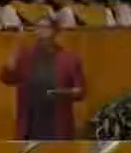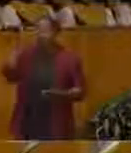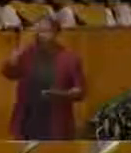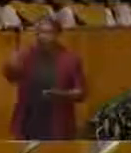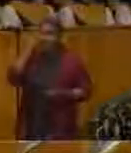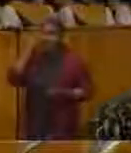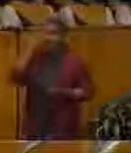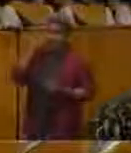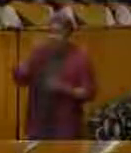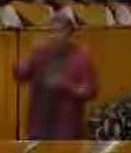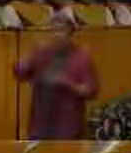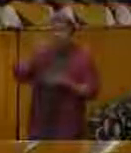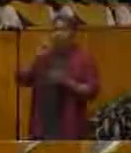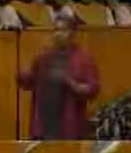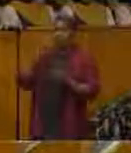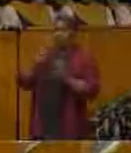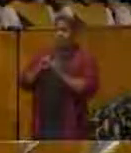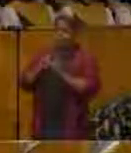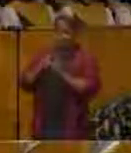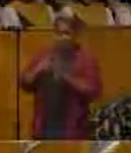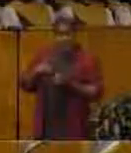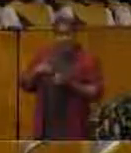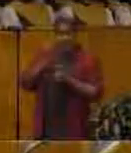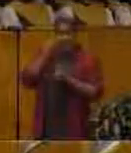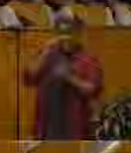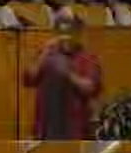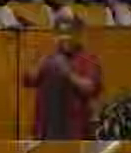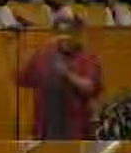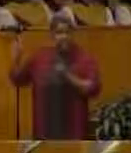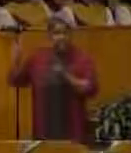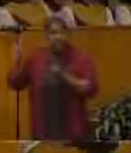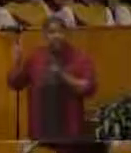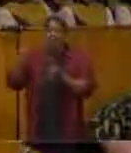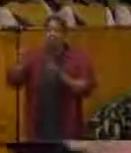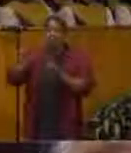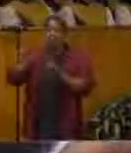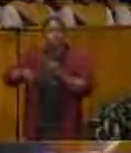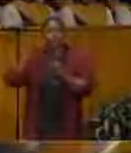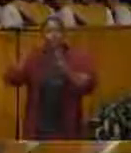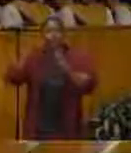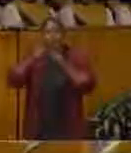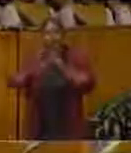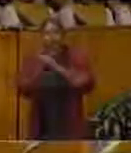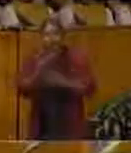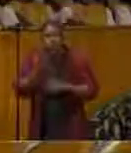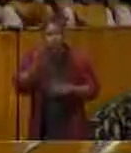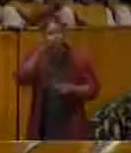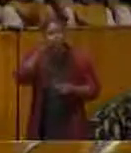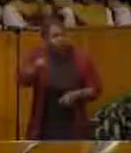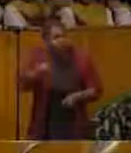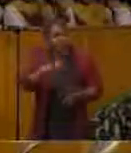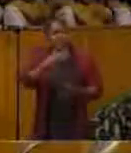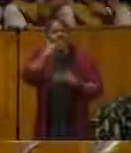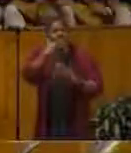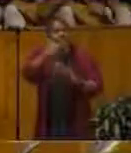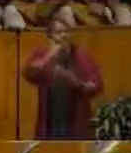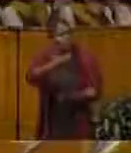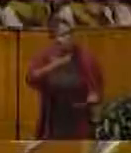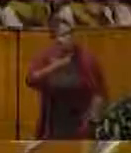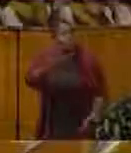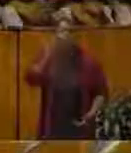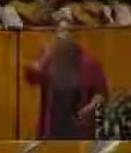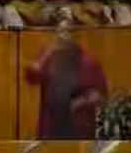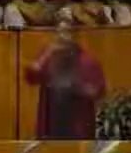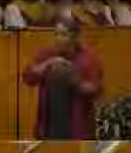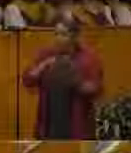not been for the Lord on your side, you wouldn't have even awakened this morning. You ought to be grateful for